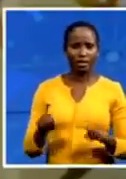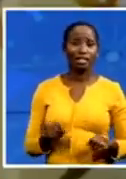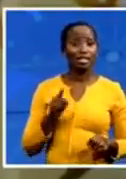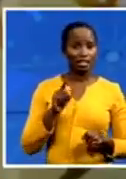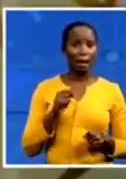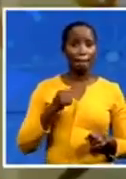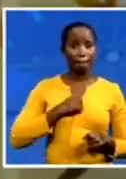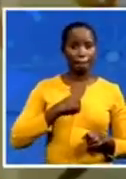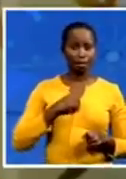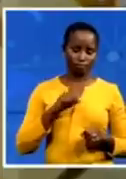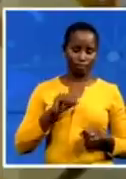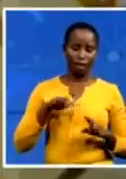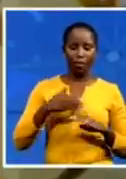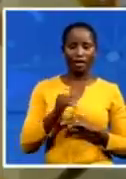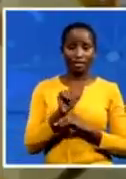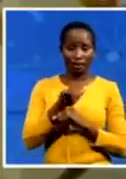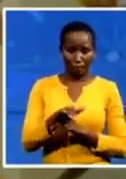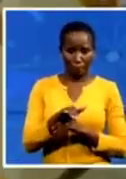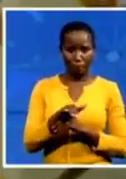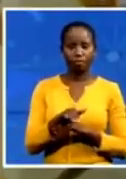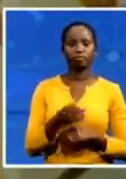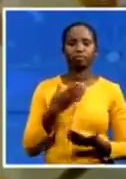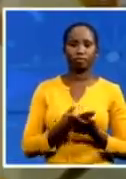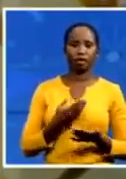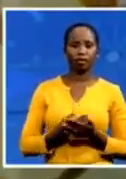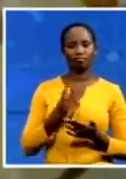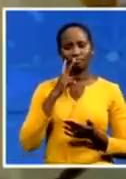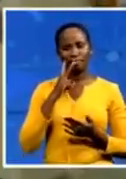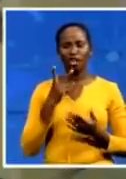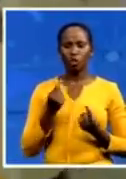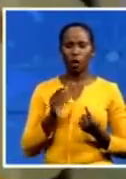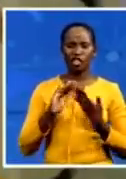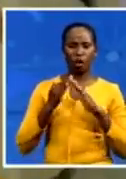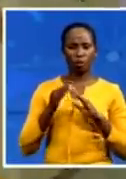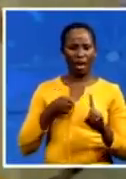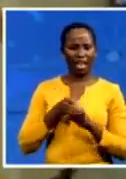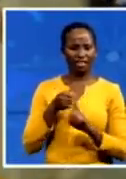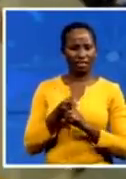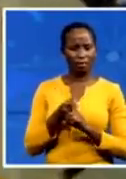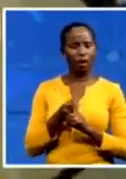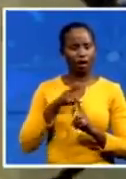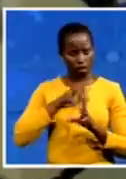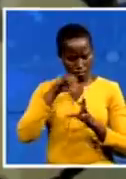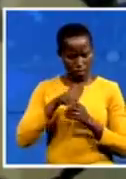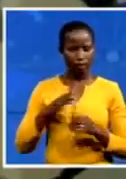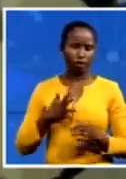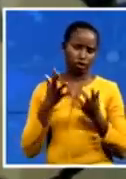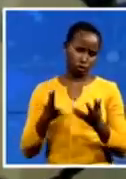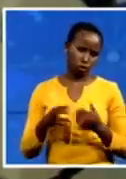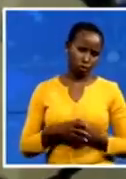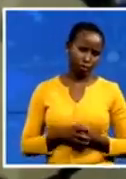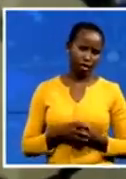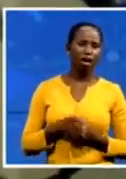more rooted in a lot of community activism work. So I'm proud of that work. I'm proud of the work that I've done in the legislature. I've held a number of